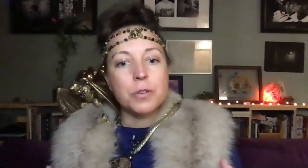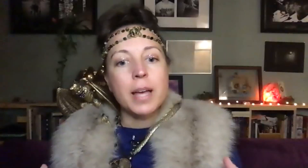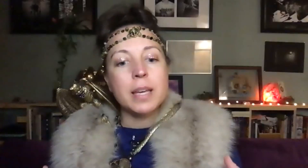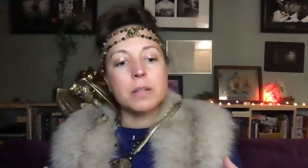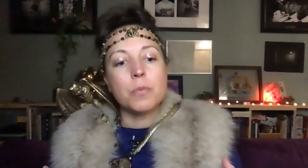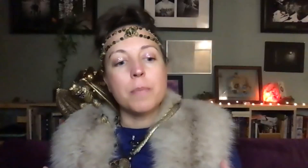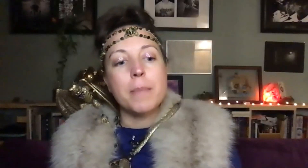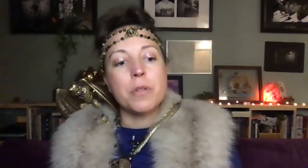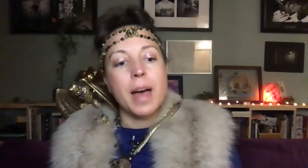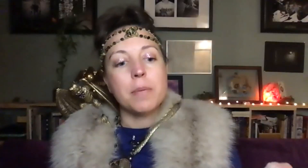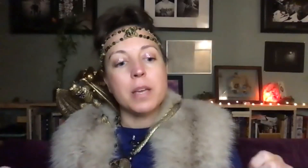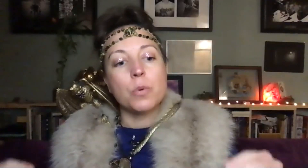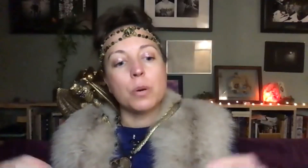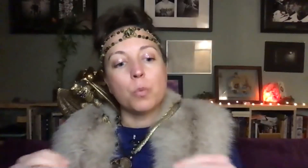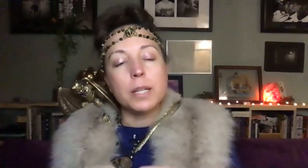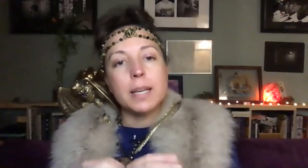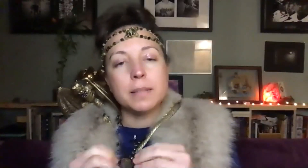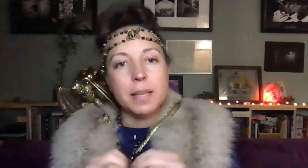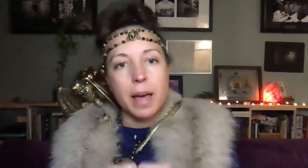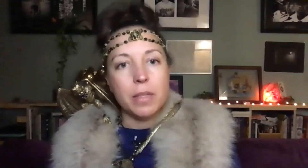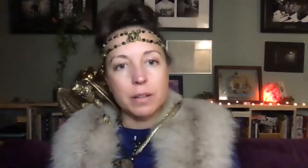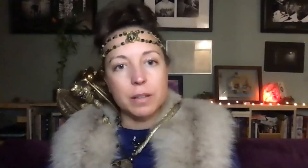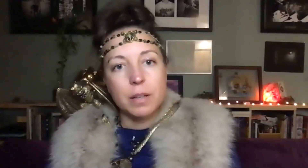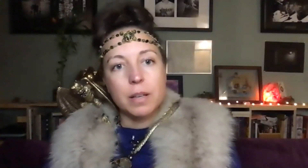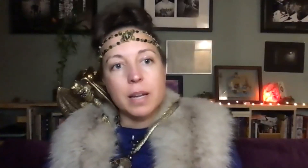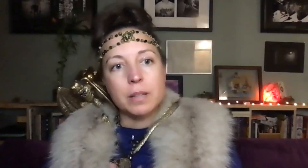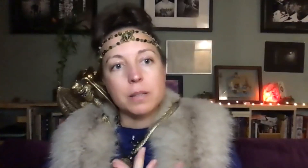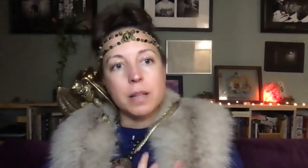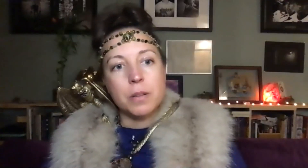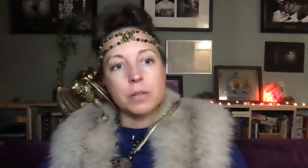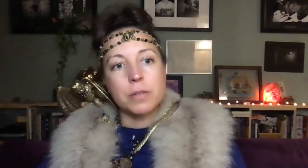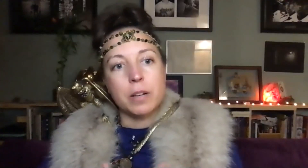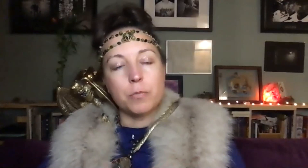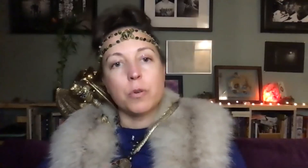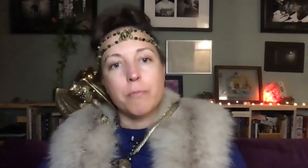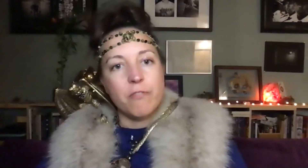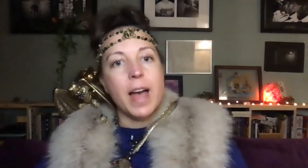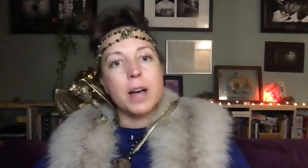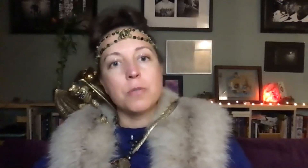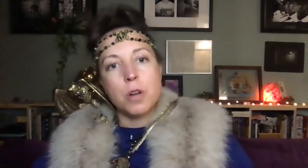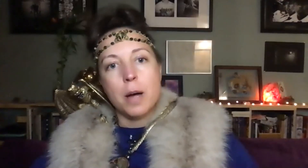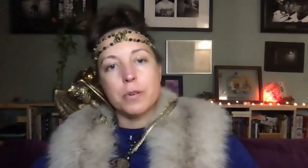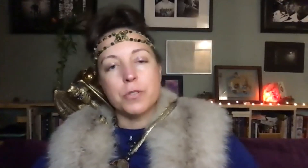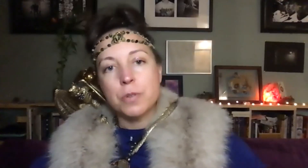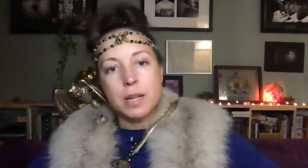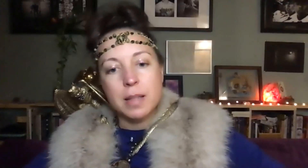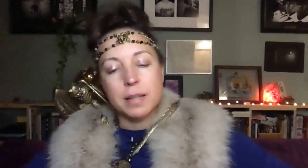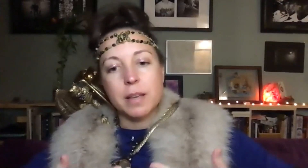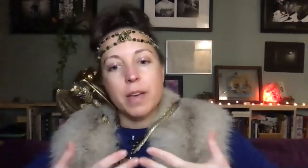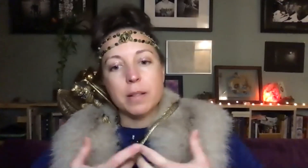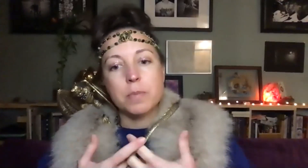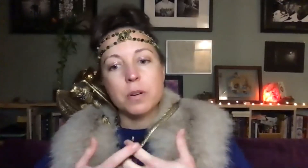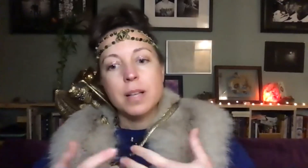and try and remember that you were working together. And there's a lot of profound opportunity